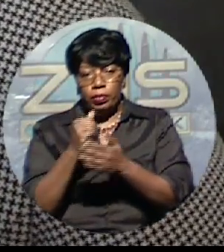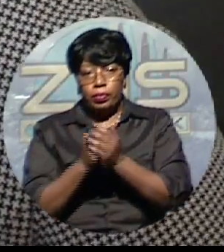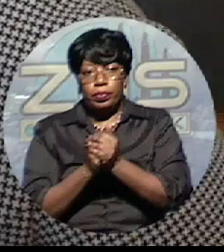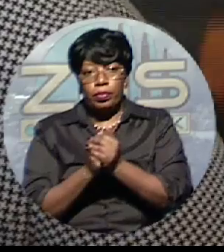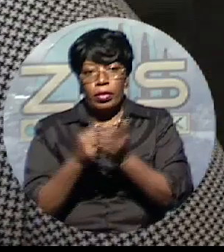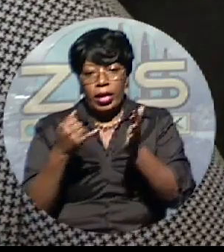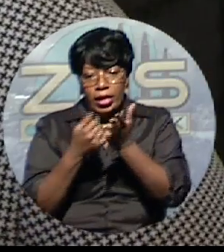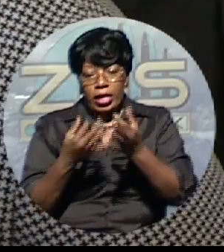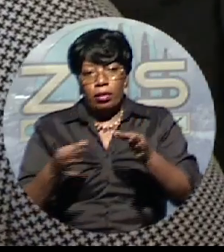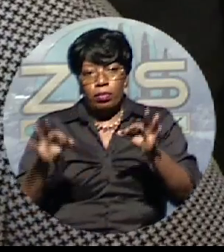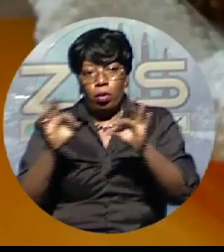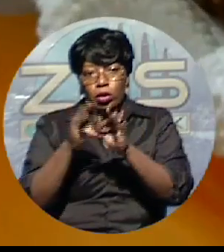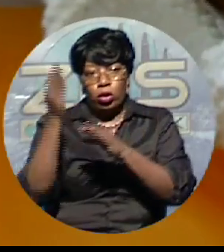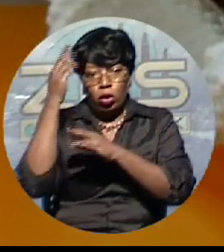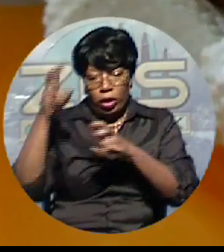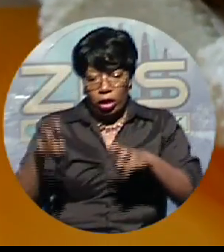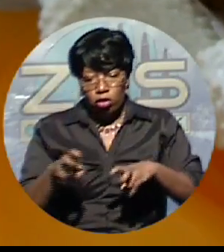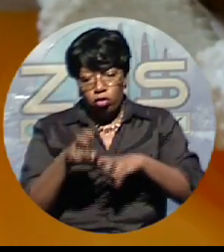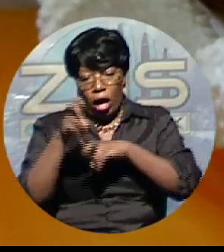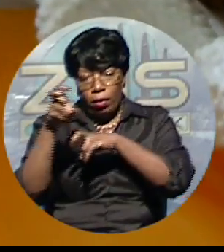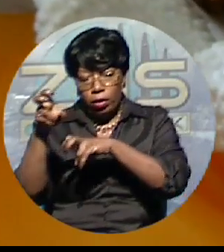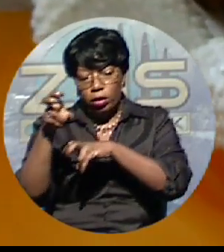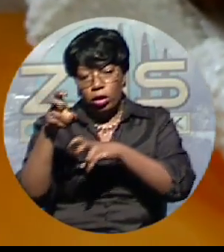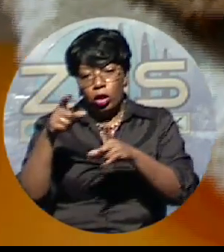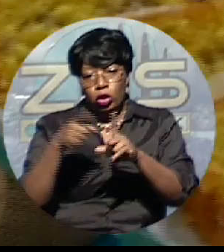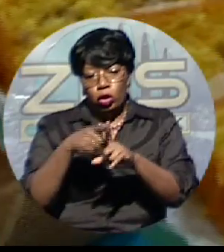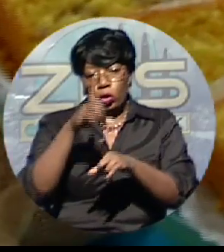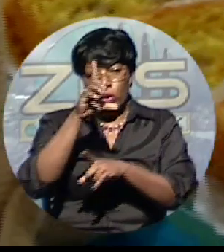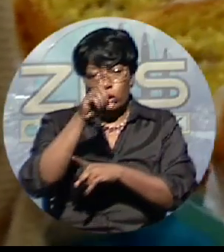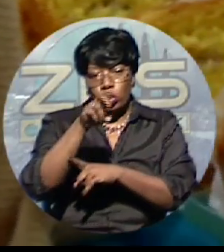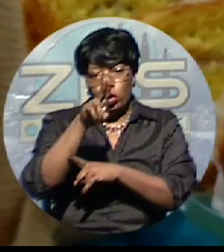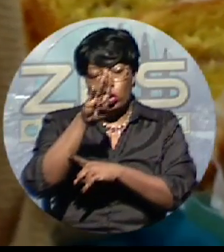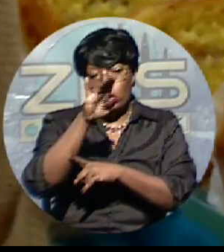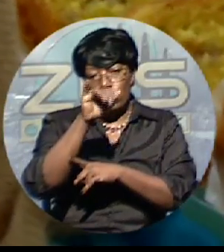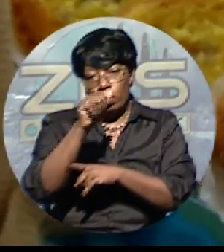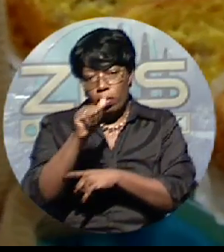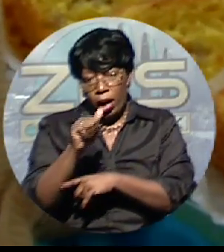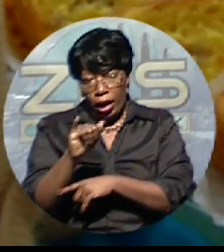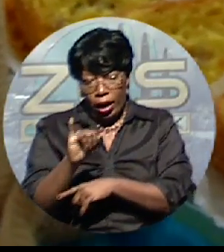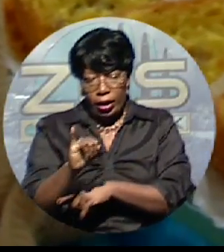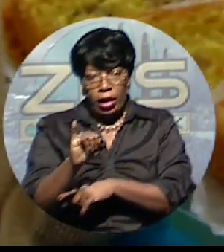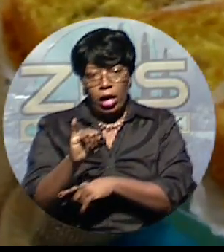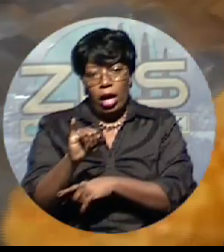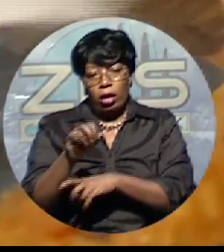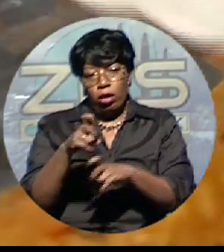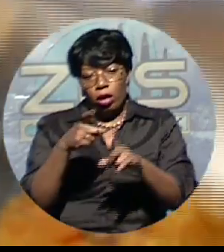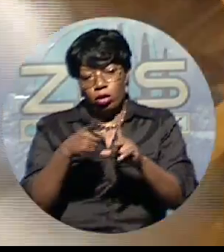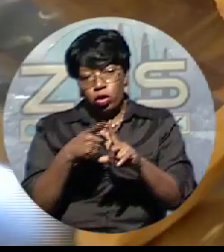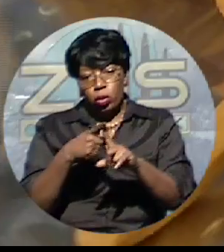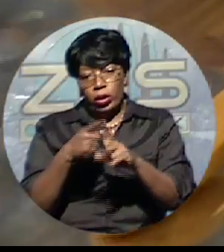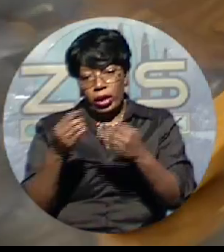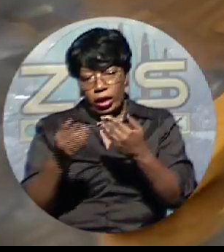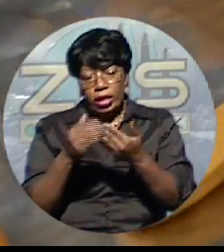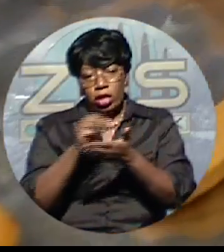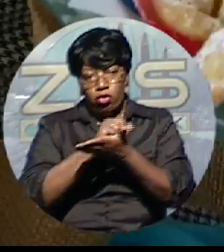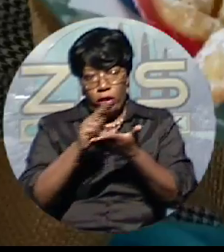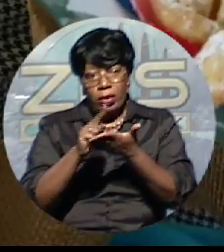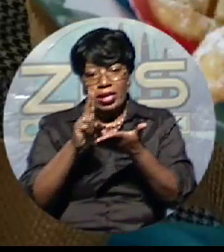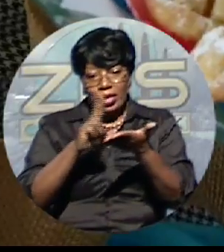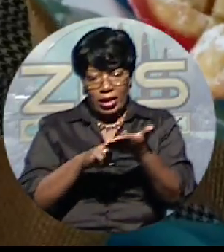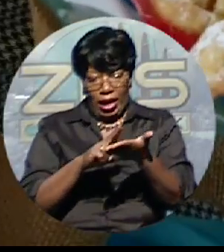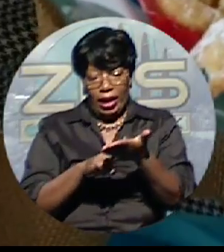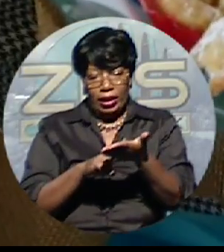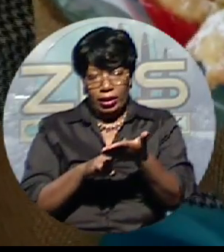It's important to note that travel to Dubai has also been made easier by the government through the recently signed visa waiver agreement with the United